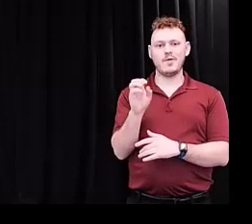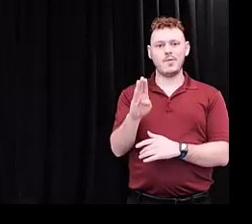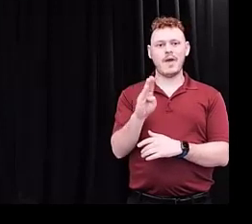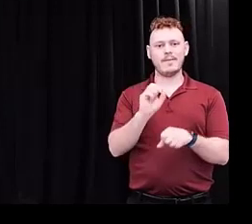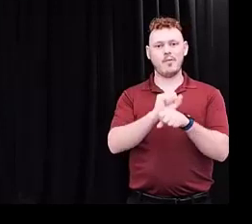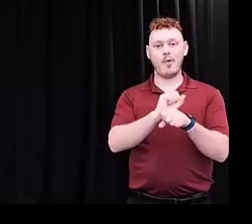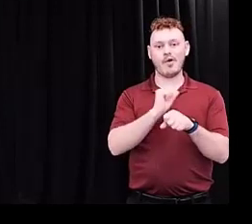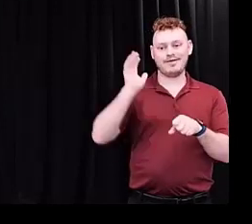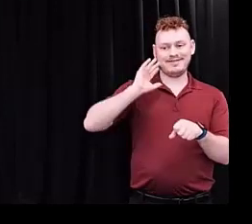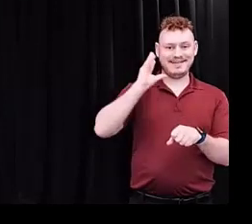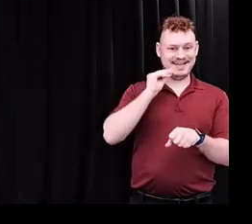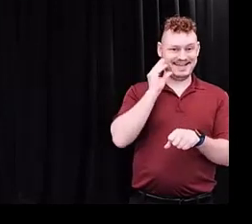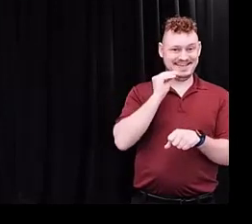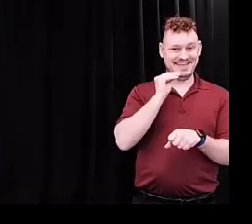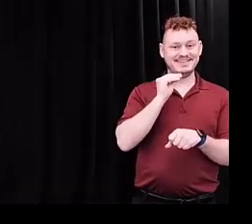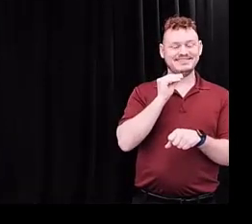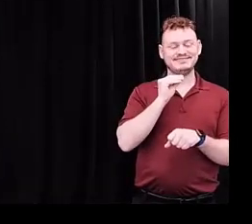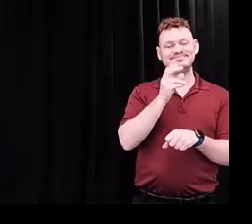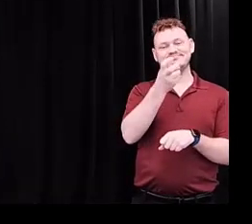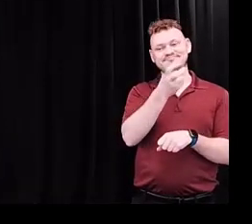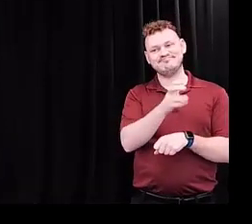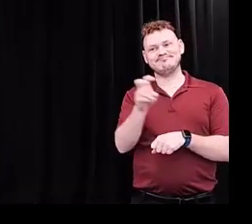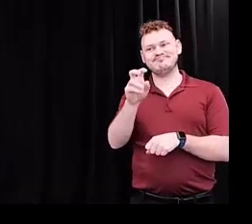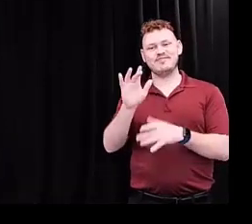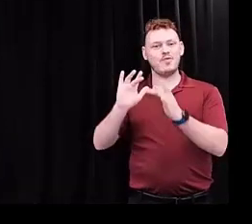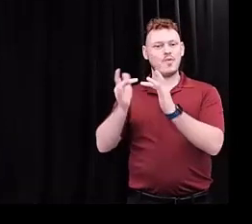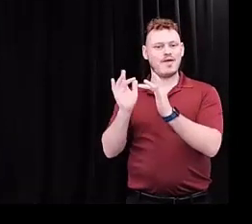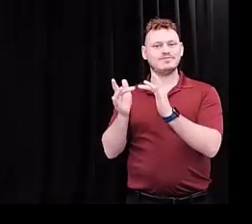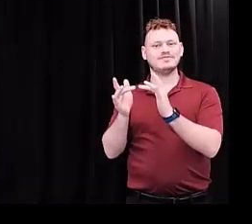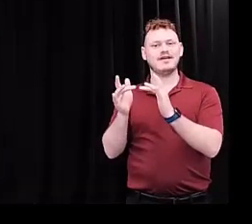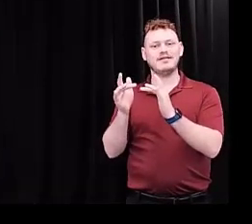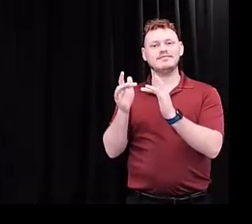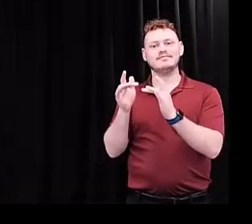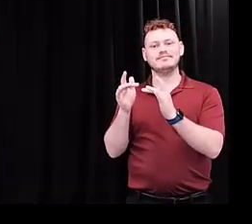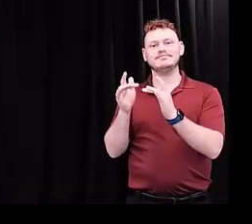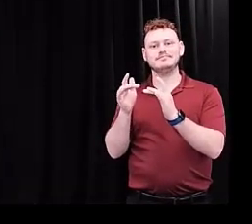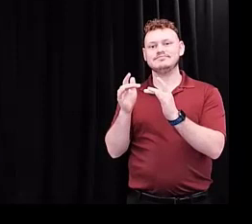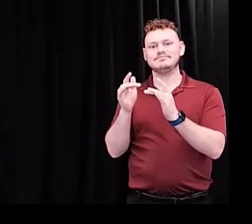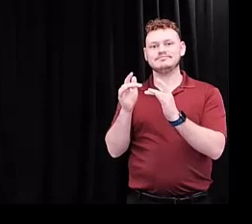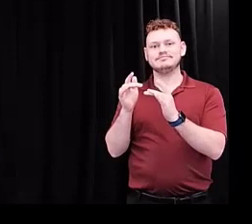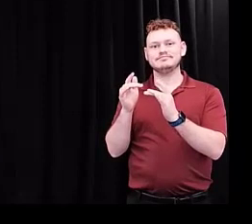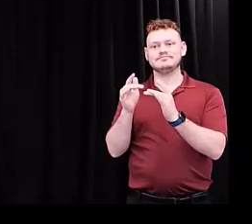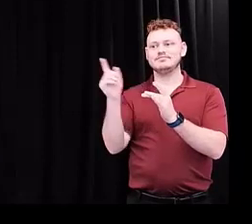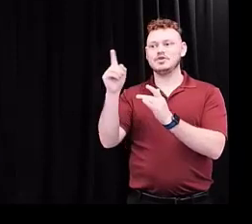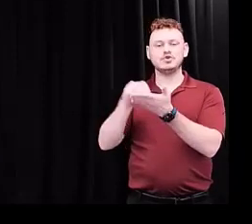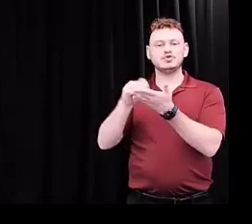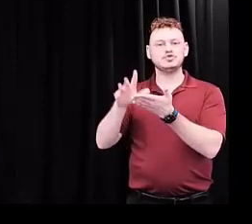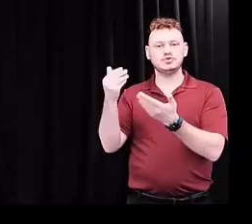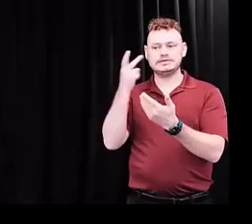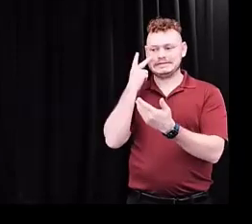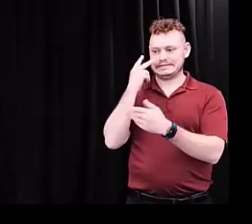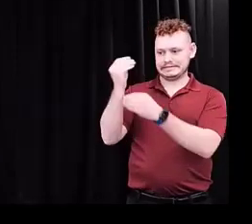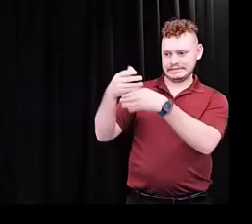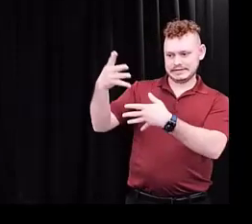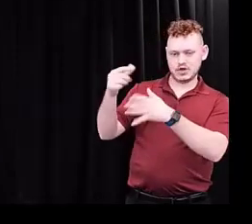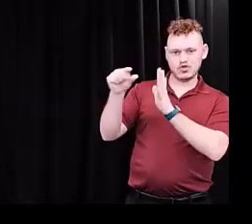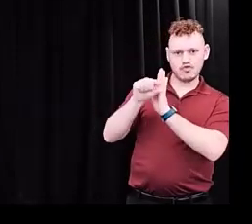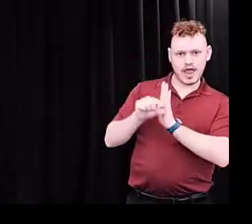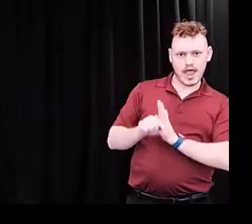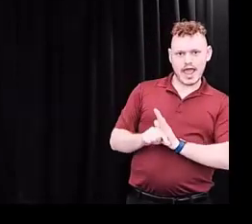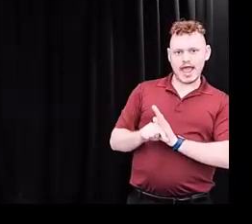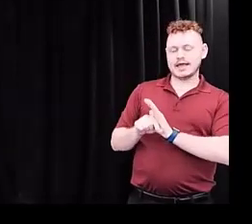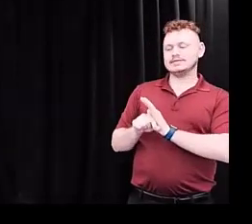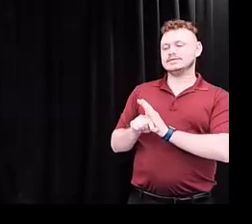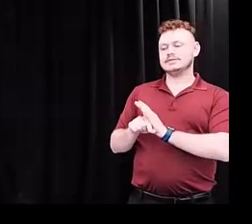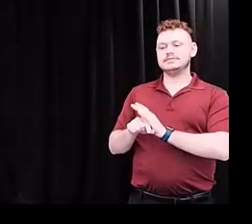did into the website where students get their grades and go in, and we manage payroll